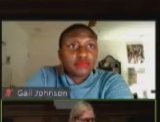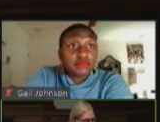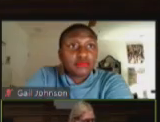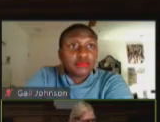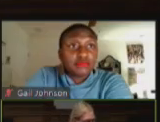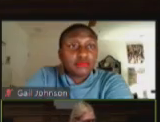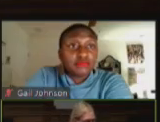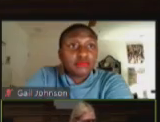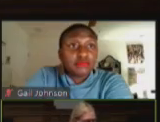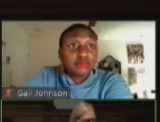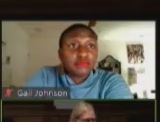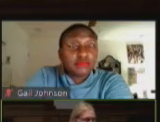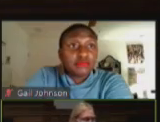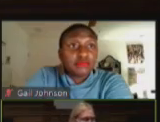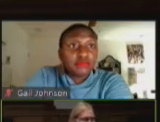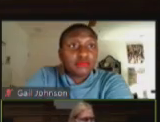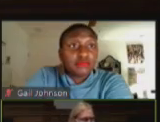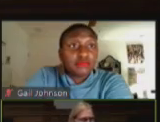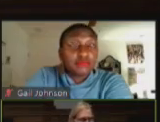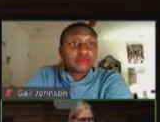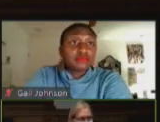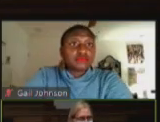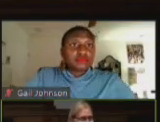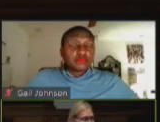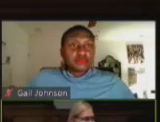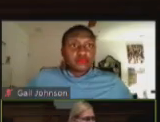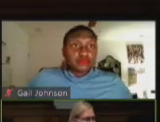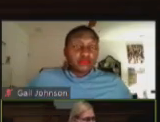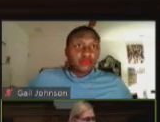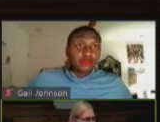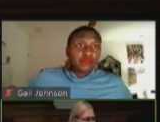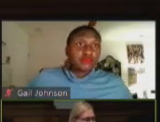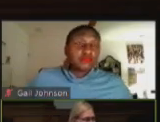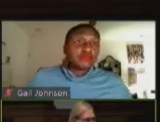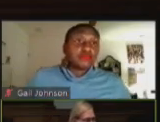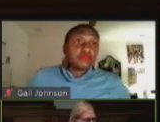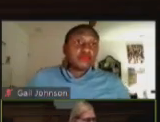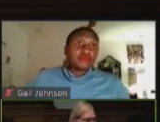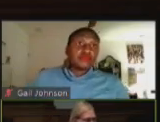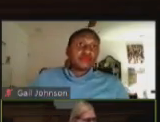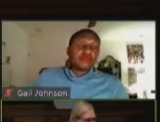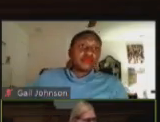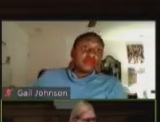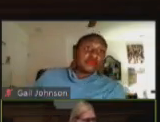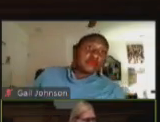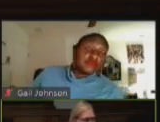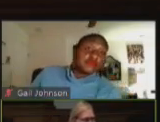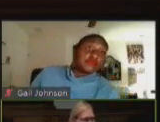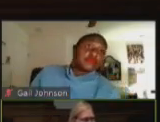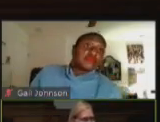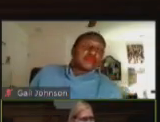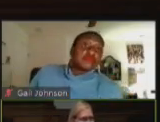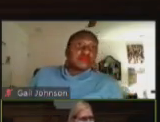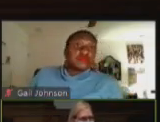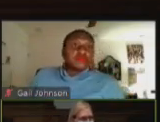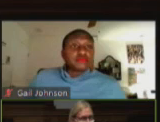elderly. In the next 5 to 10 years, we're going to have a huge amount of people retiring that have no savings. Our plan was